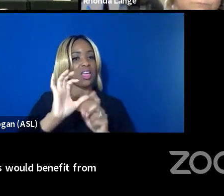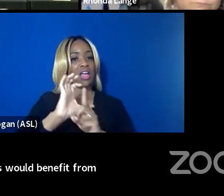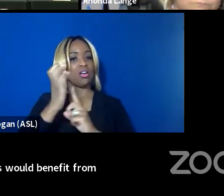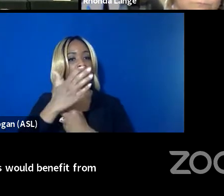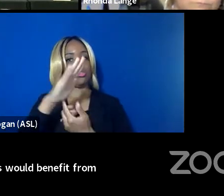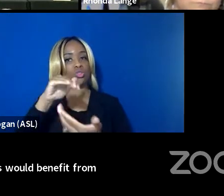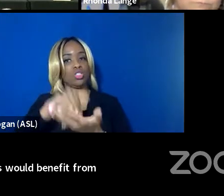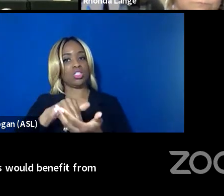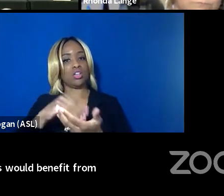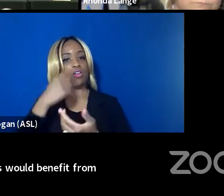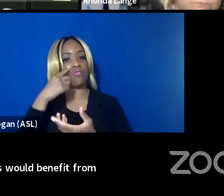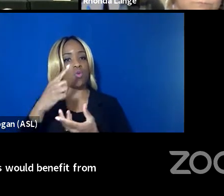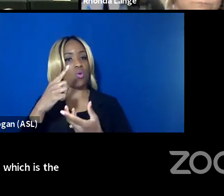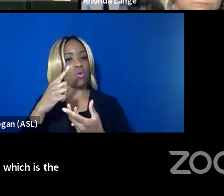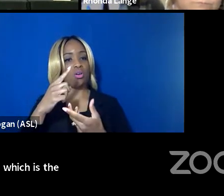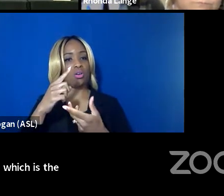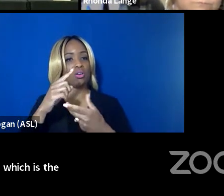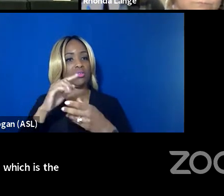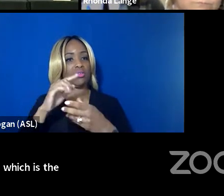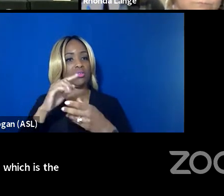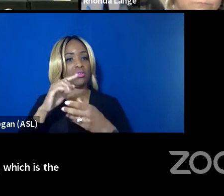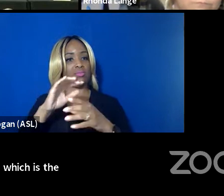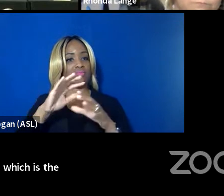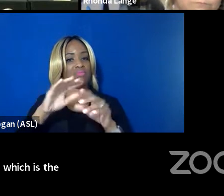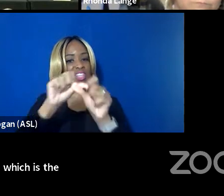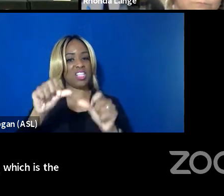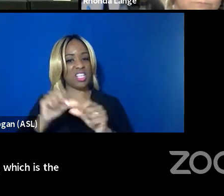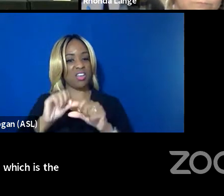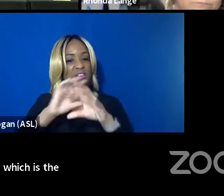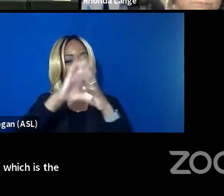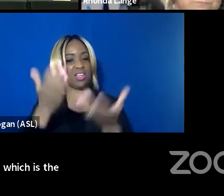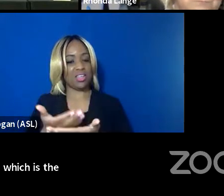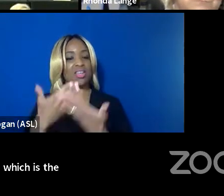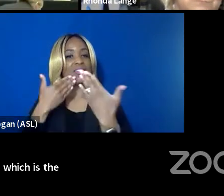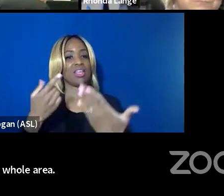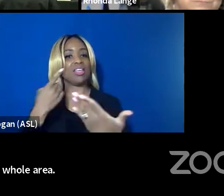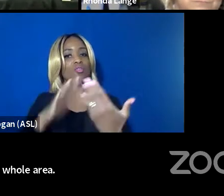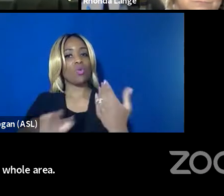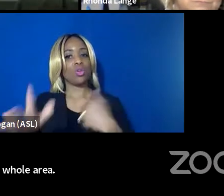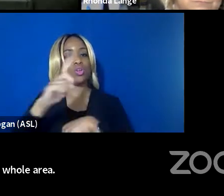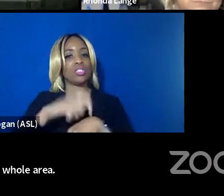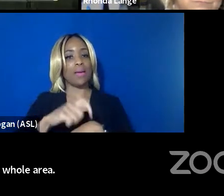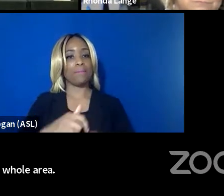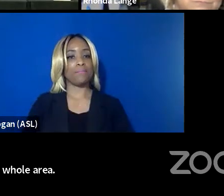center for this whole area. Thank you for your time.